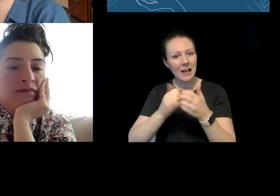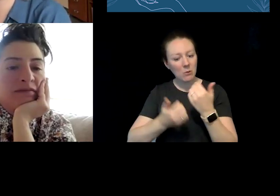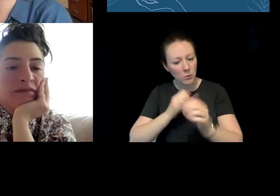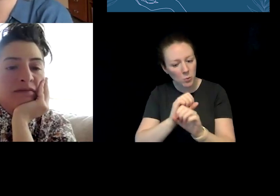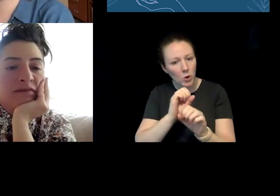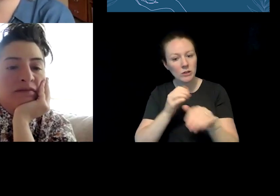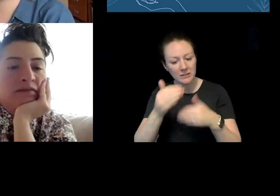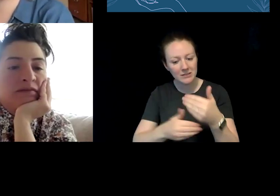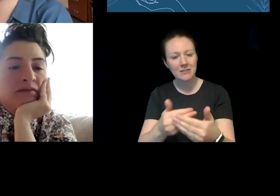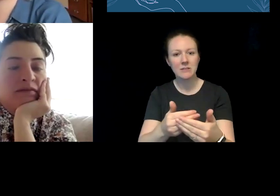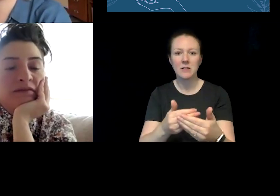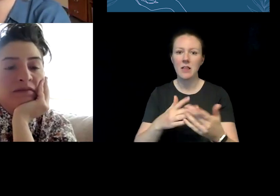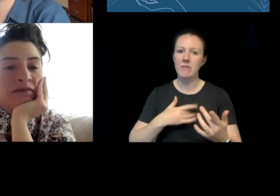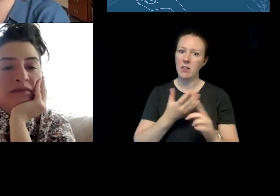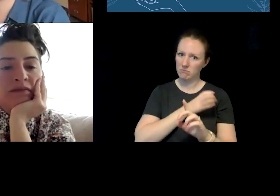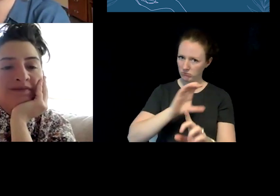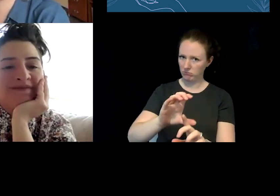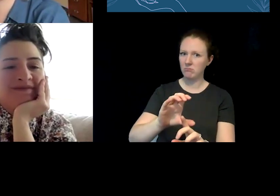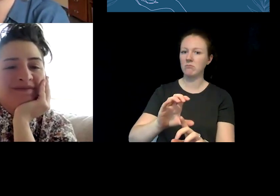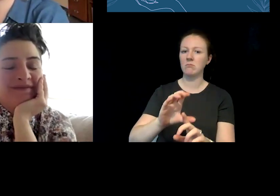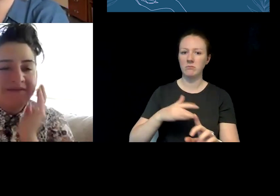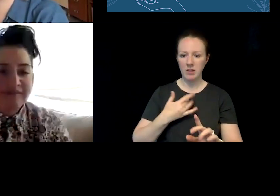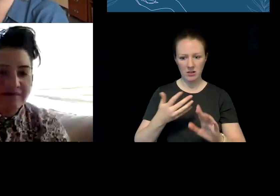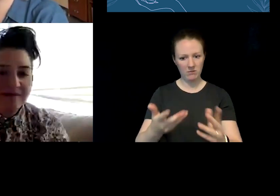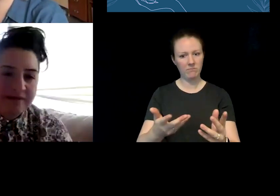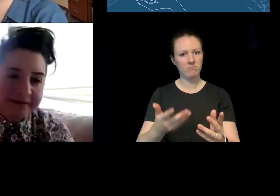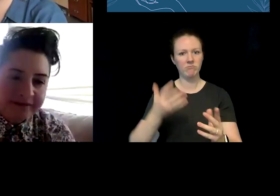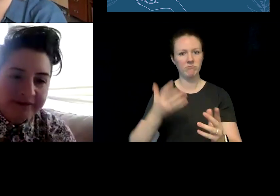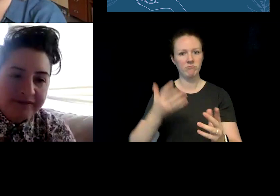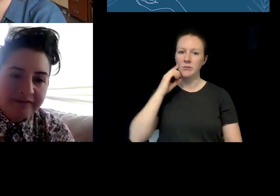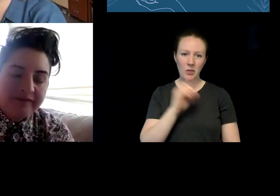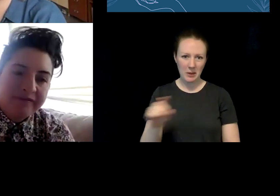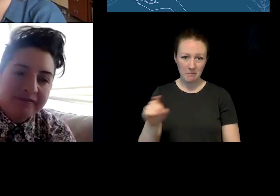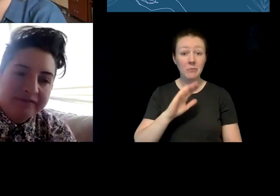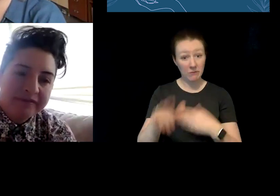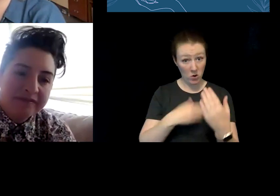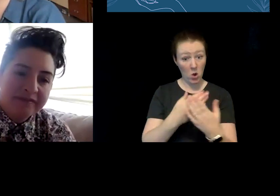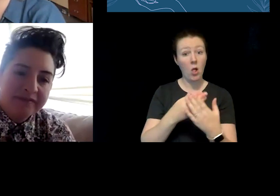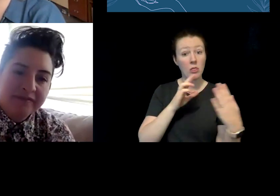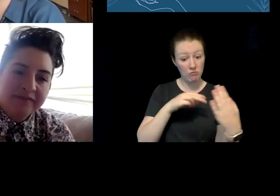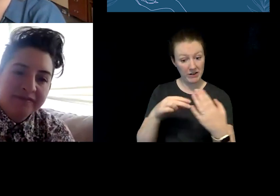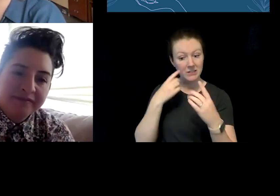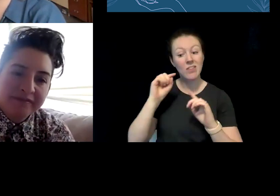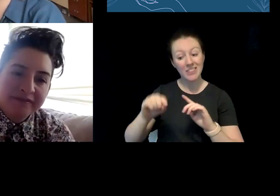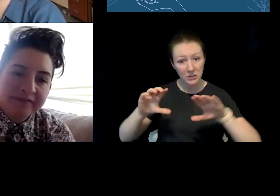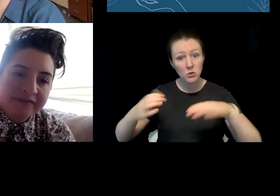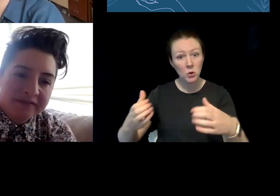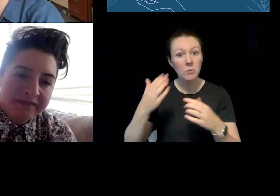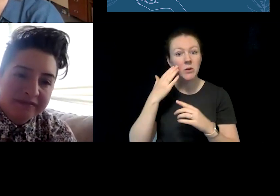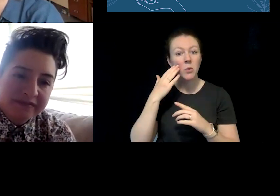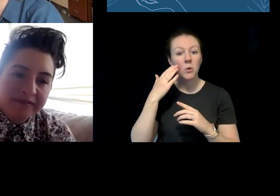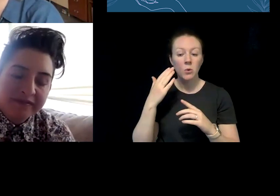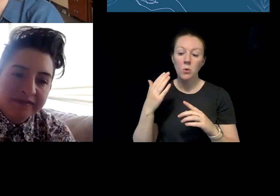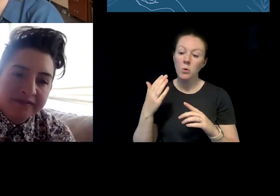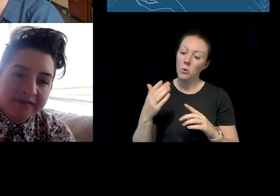That was really gratifying. I mean, we did it for all of the readings, but for this particular group, it made such a